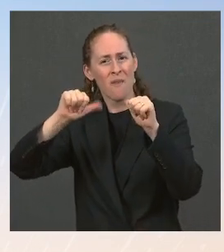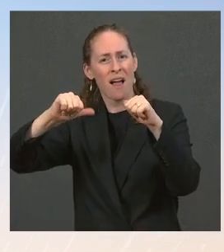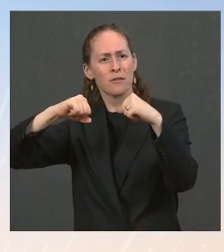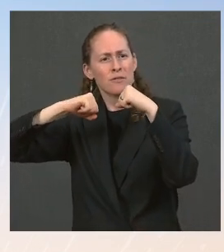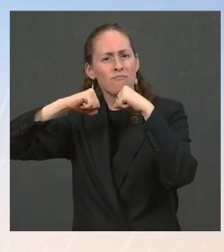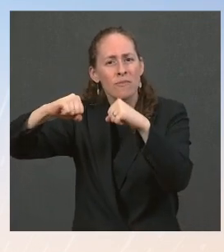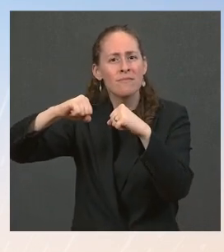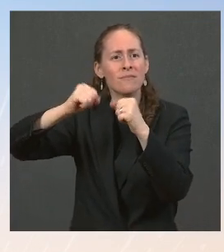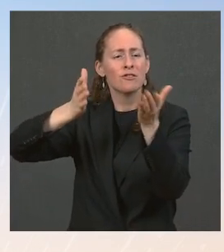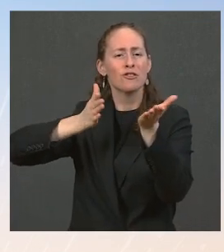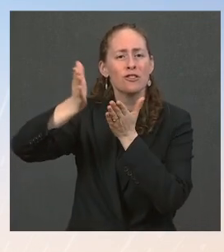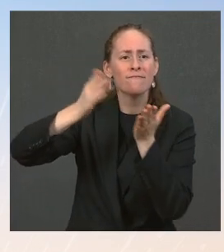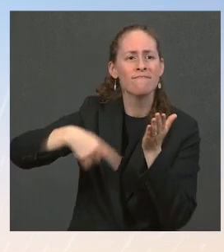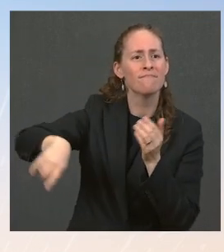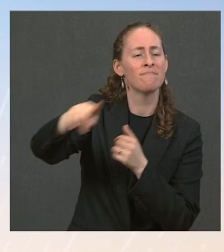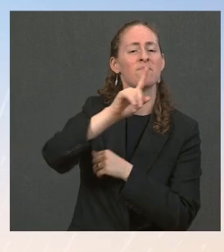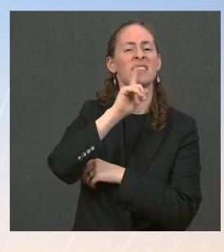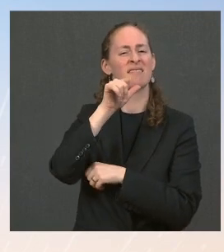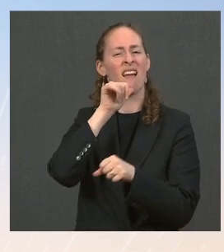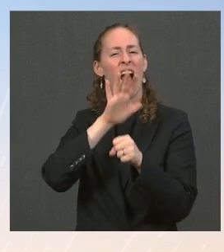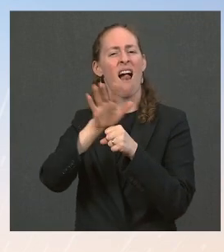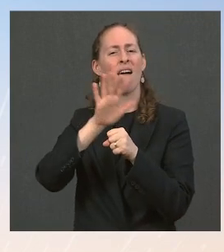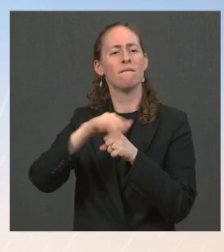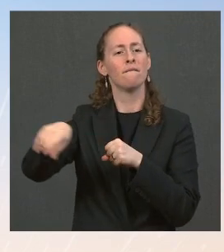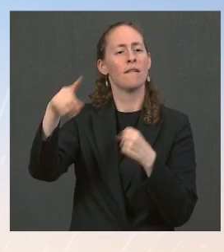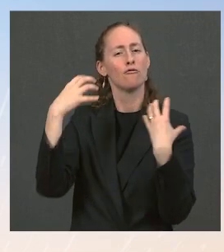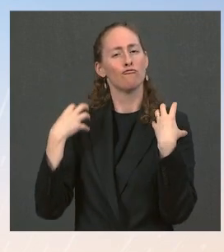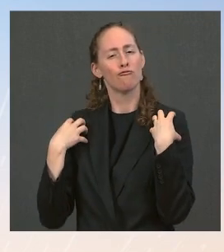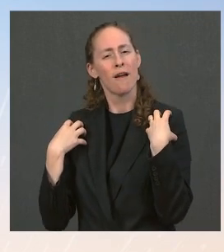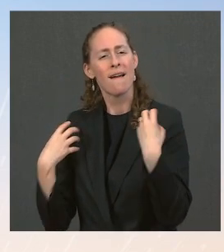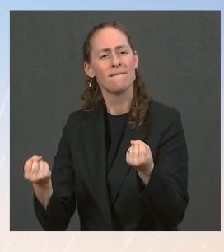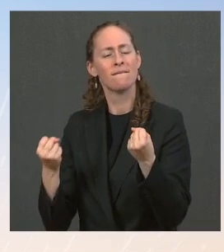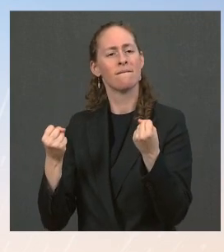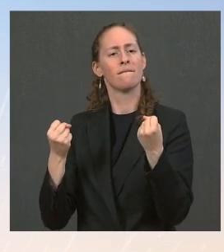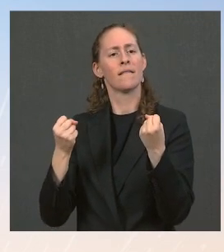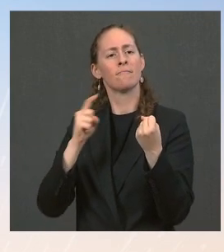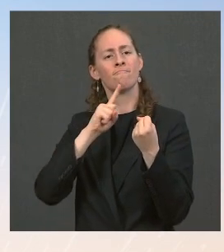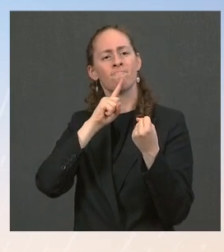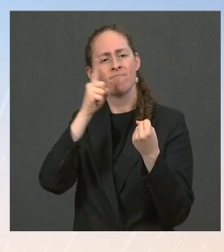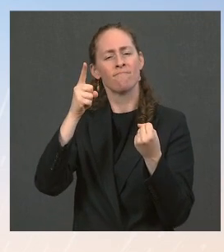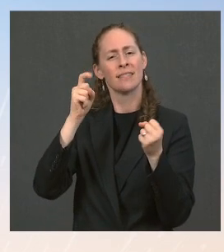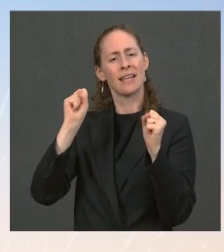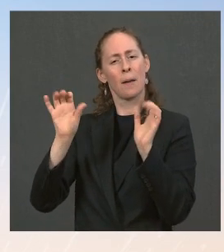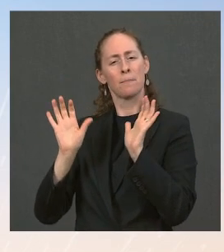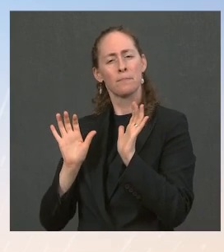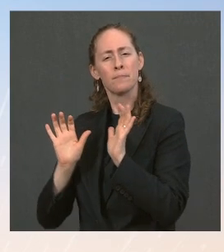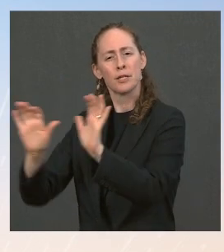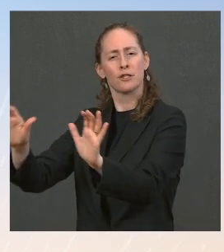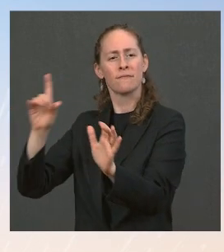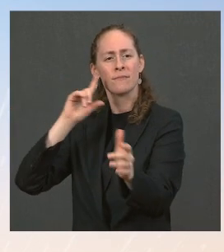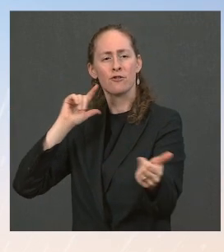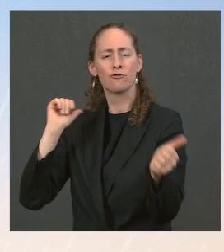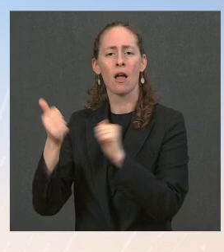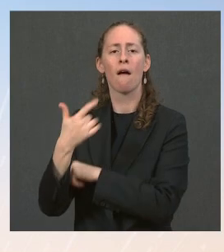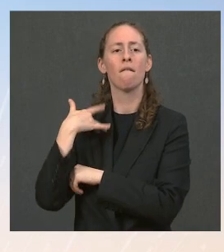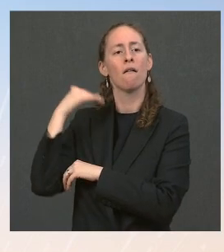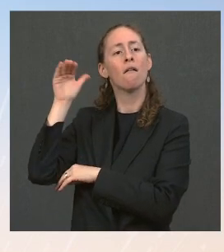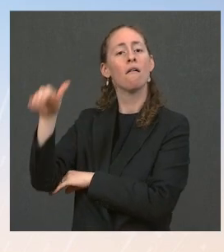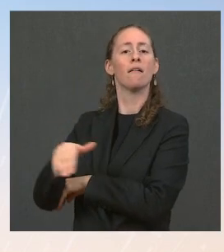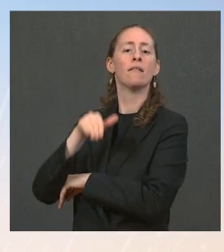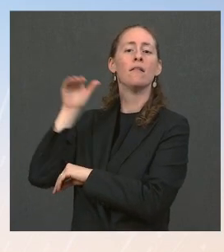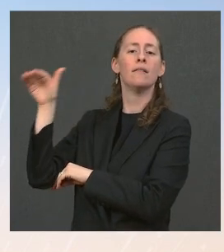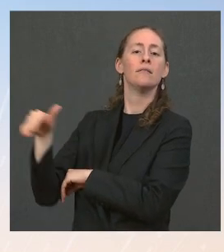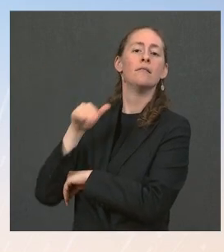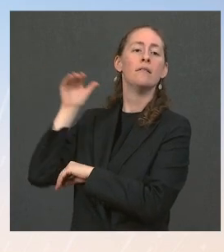to bring about true reform. I mean, I know you've been asked questions over and over about police reform and